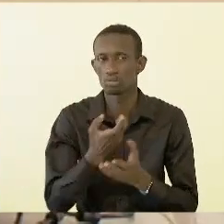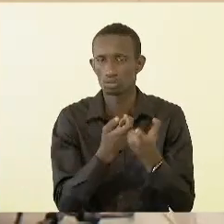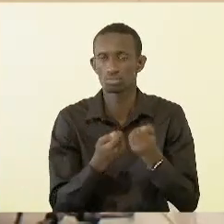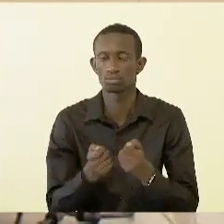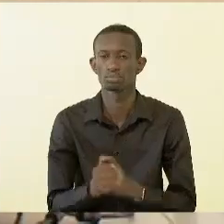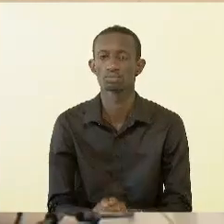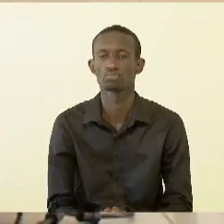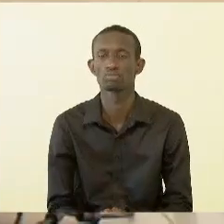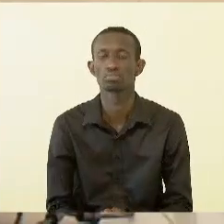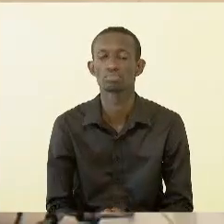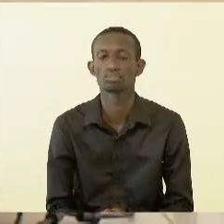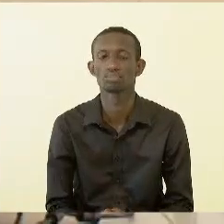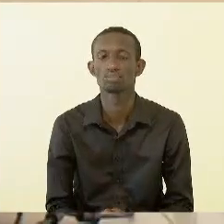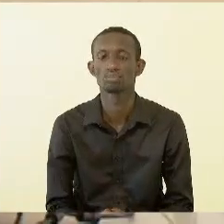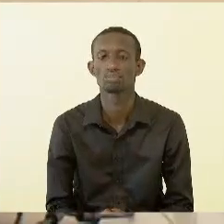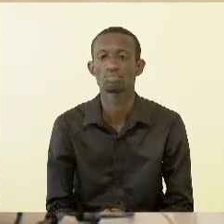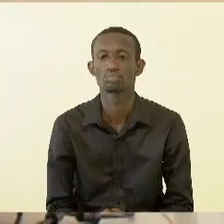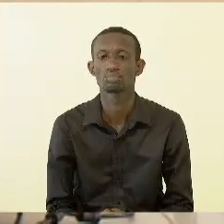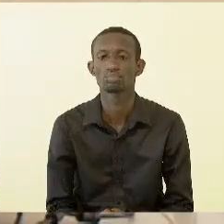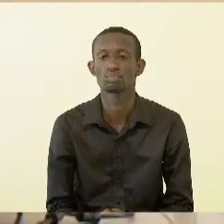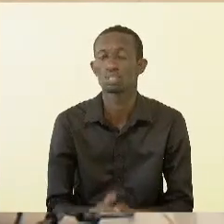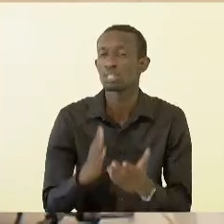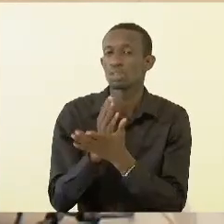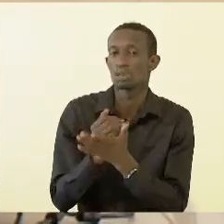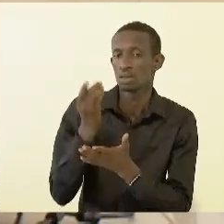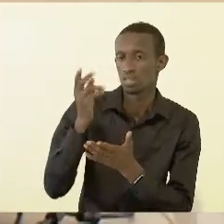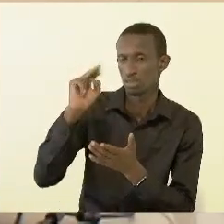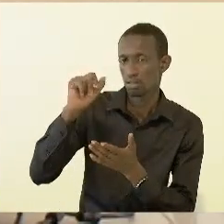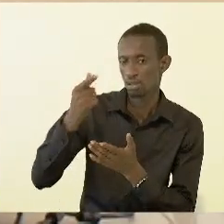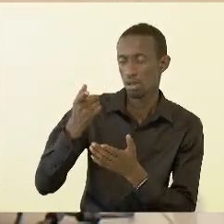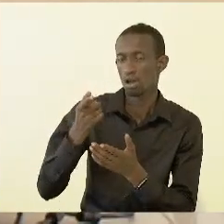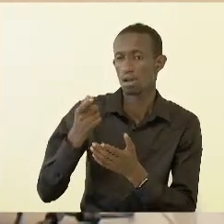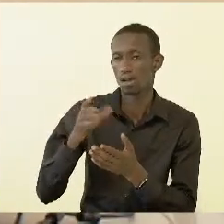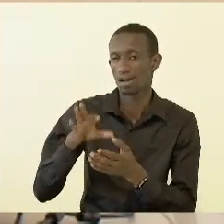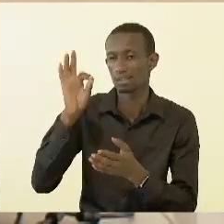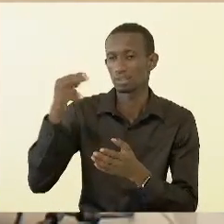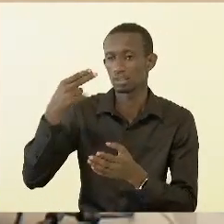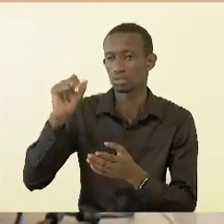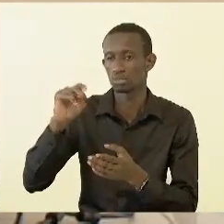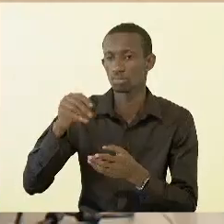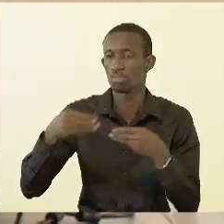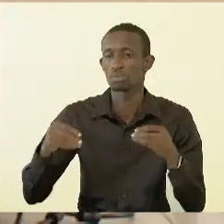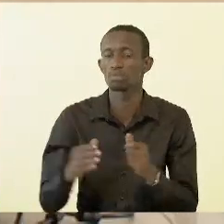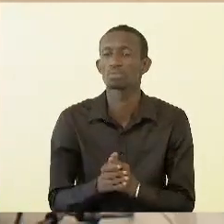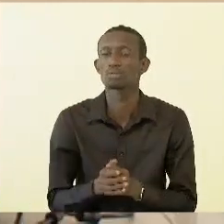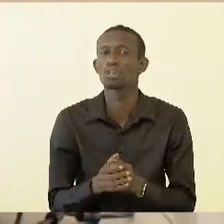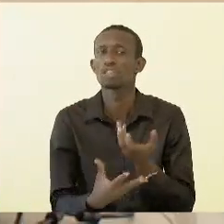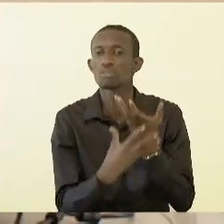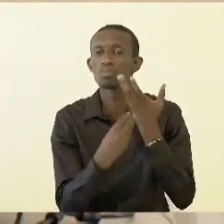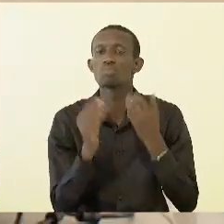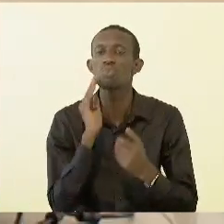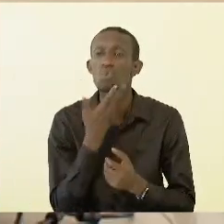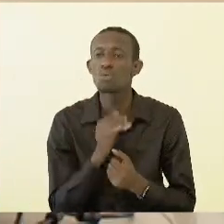nitrate, because of its hygroscopic properties, it will absorb the water and then dilutes the acid. You may not